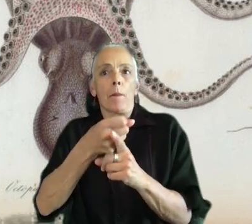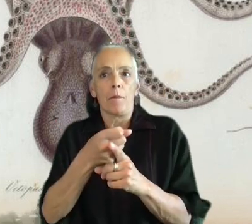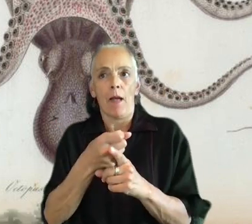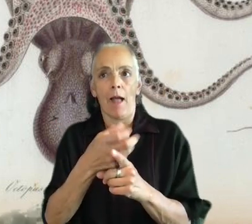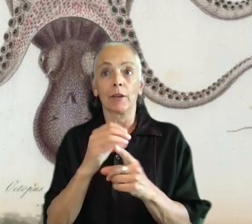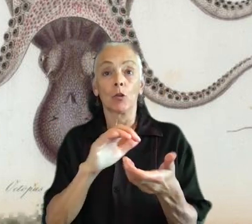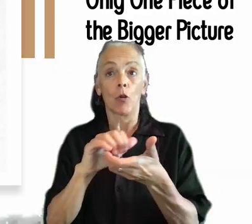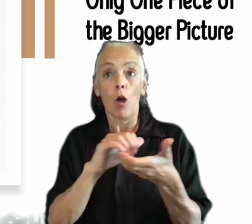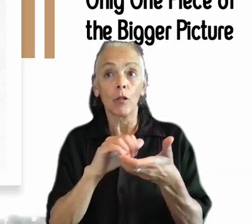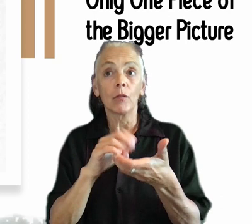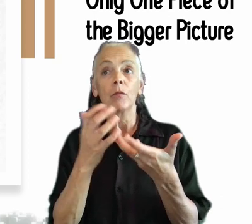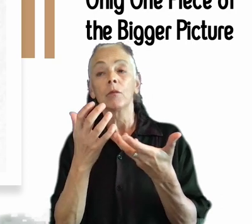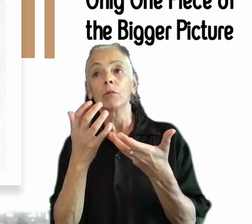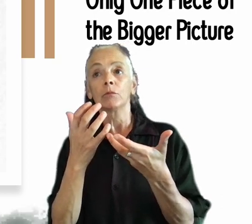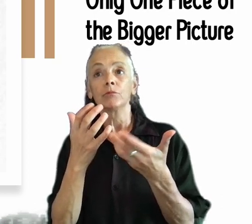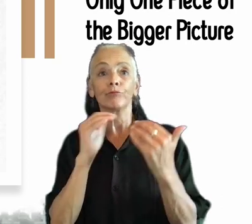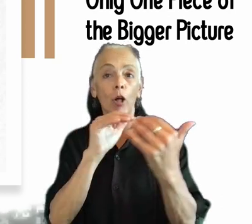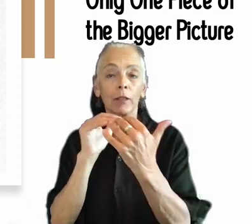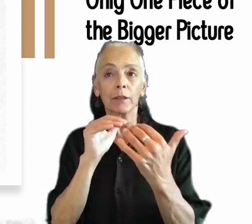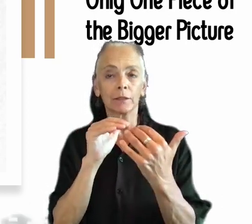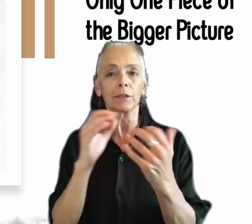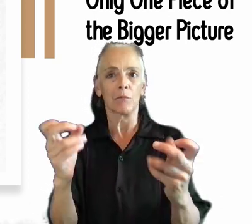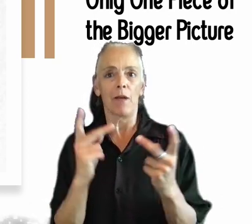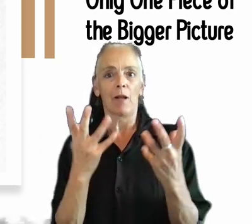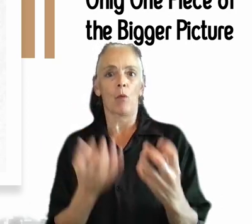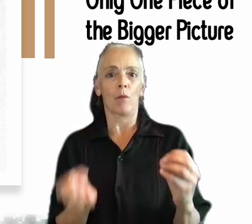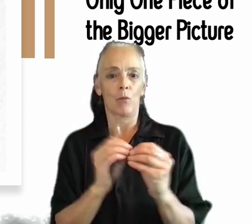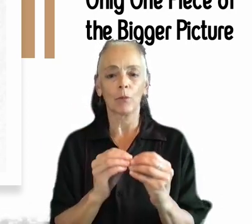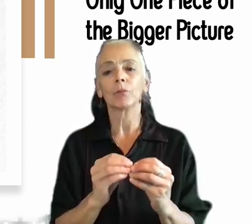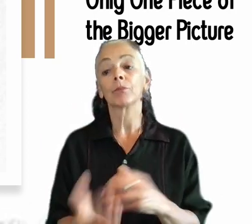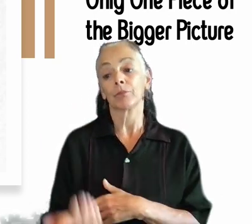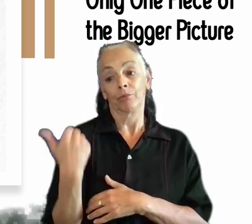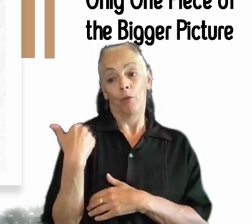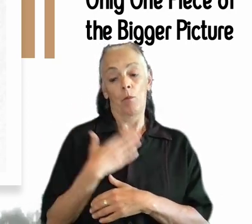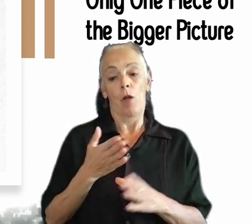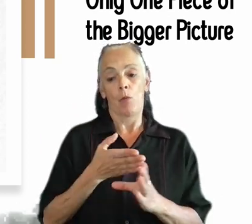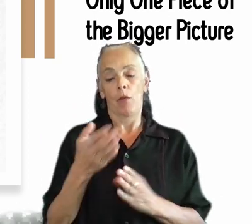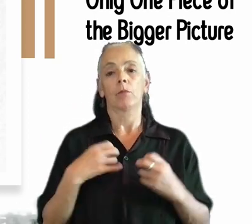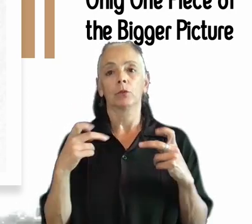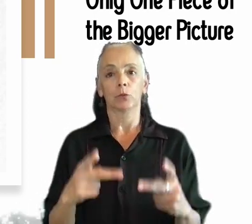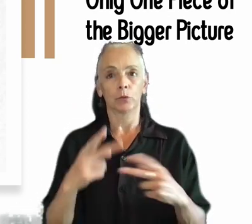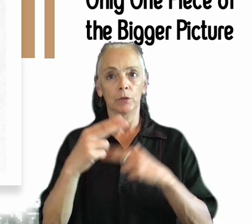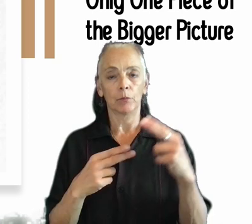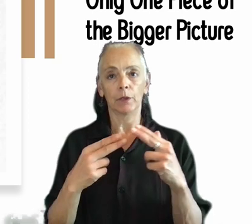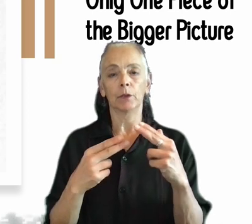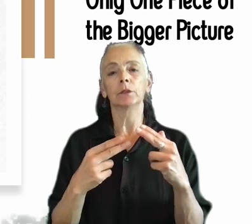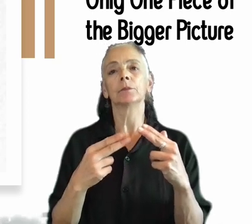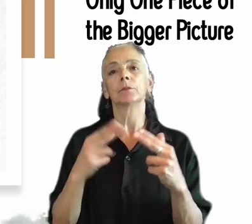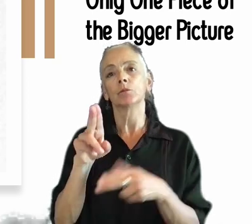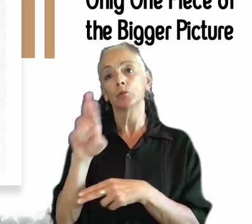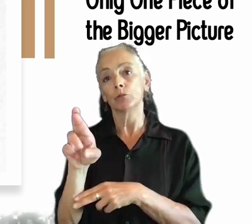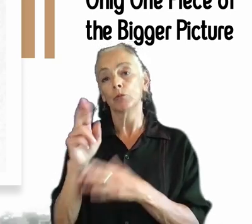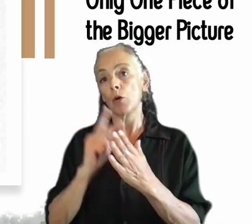back for more earlier in my career i had the opportunity to build a games user research program from the ground